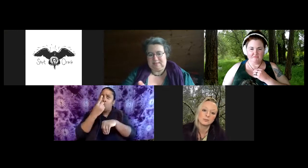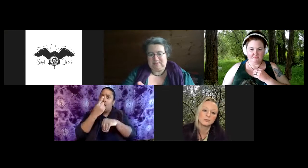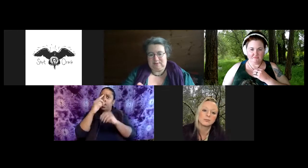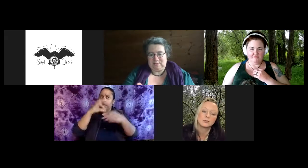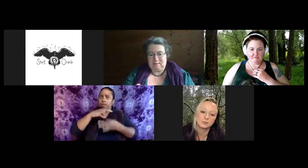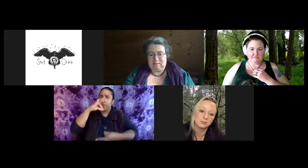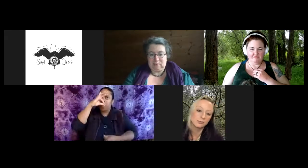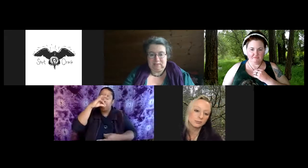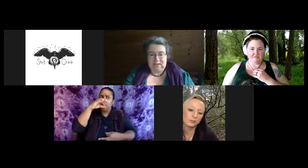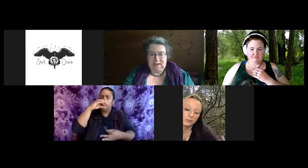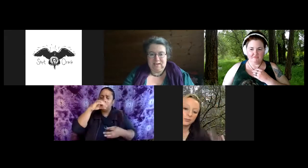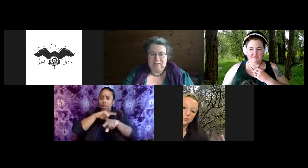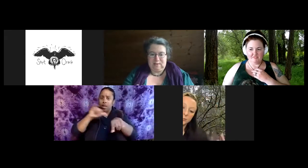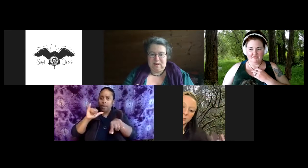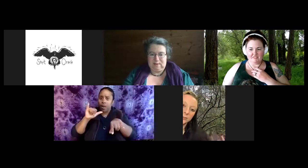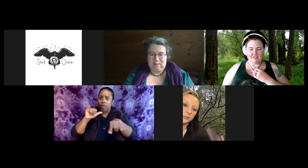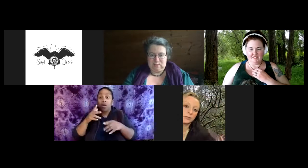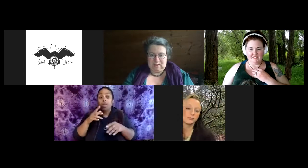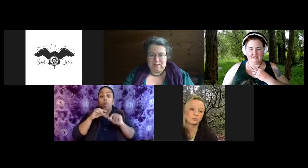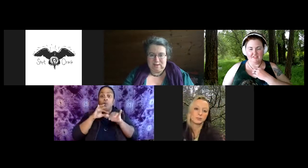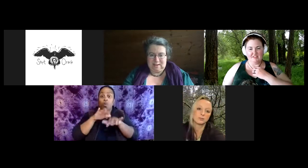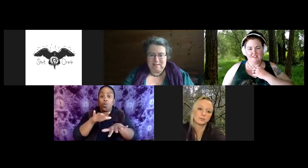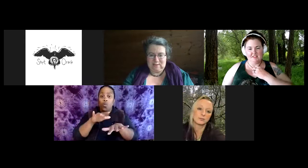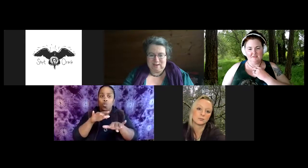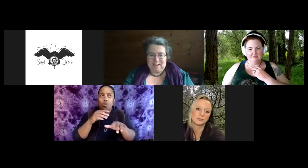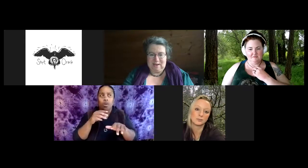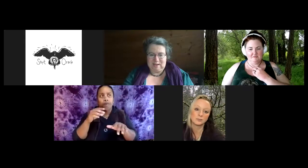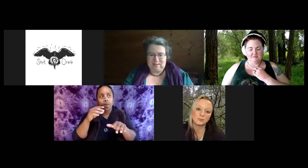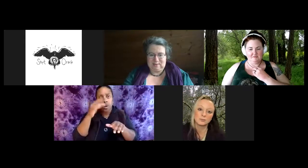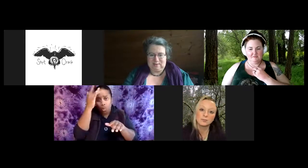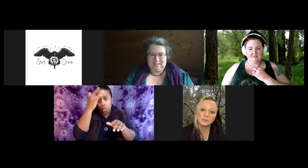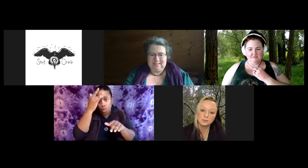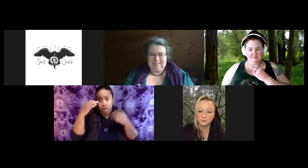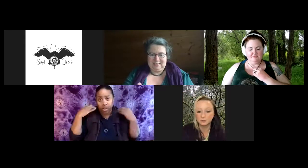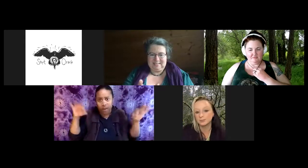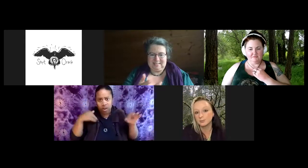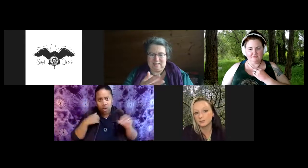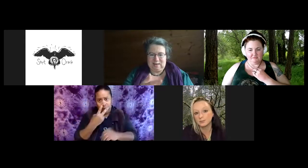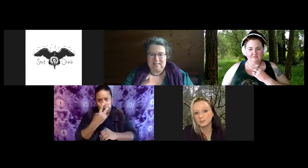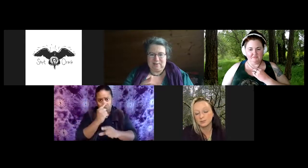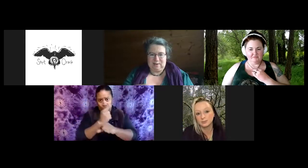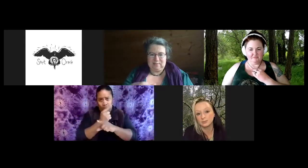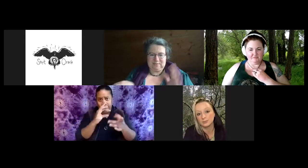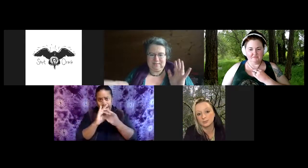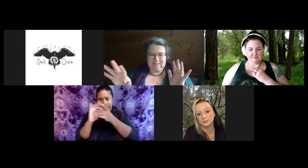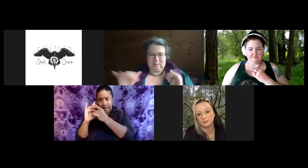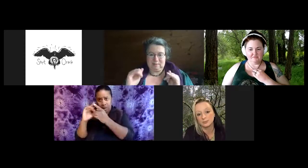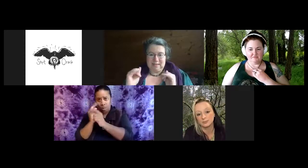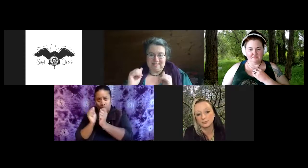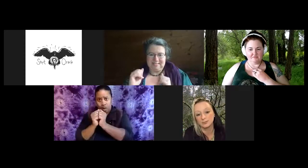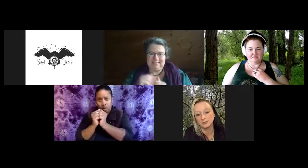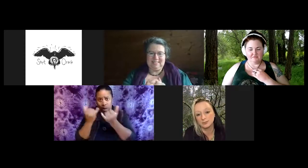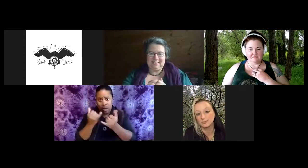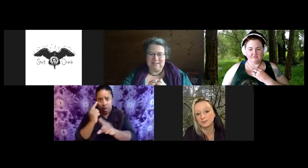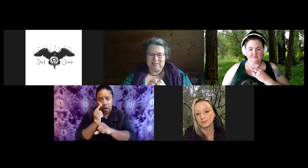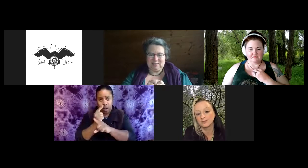So, I mean, so for example, River Witch Fairy, you have two that you're connecting with right now, right? That were just in the way they were